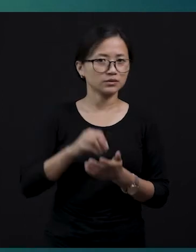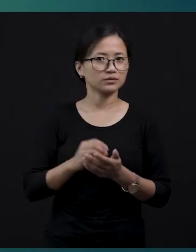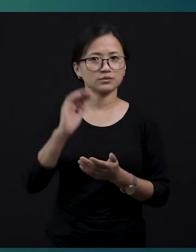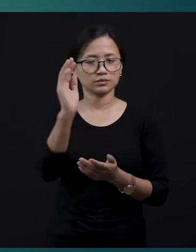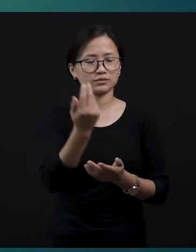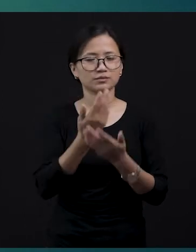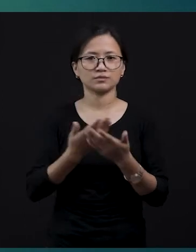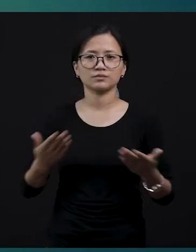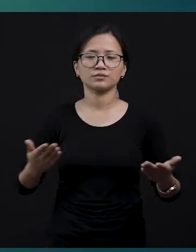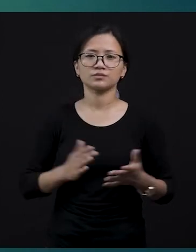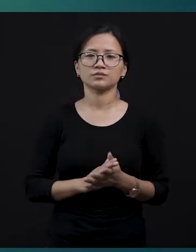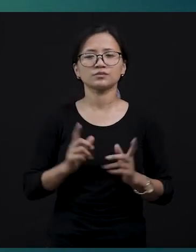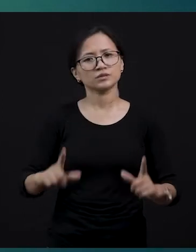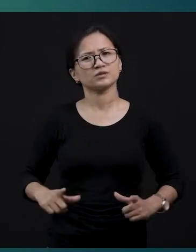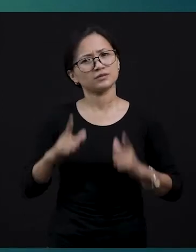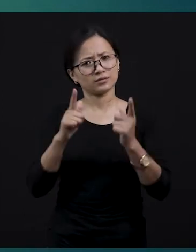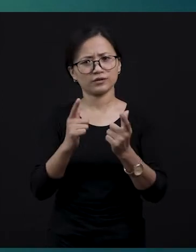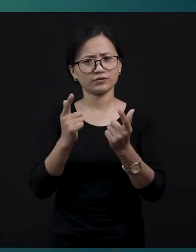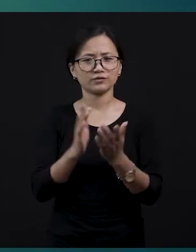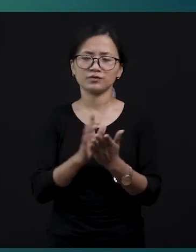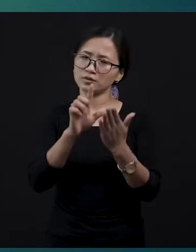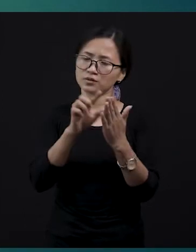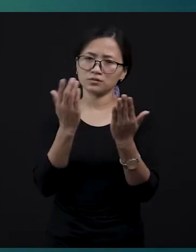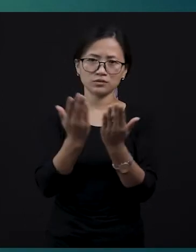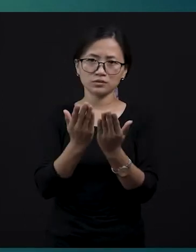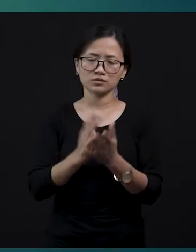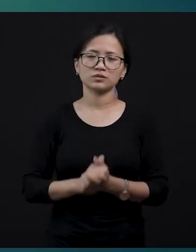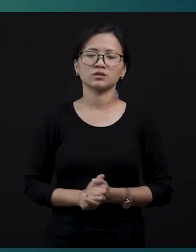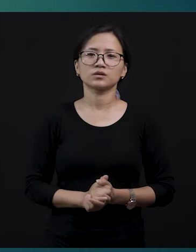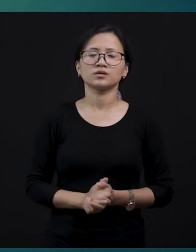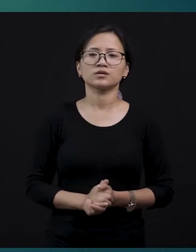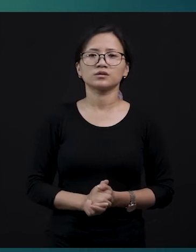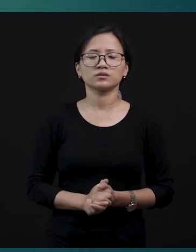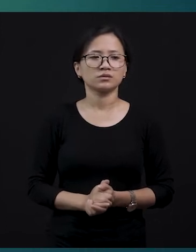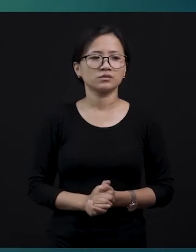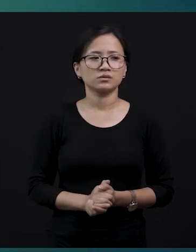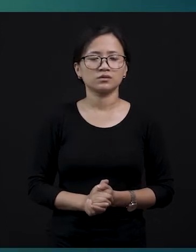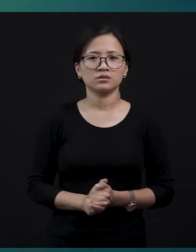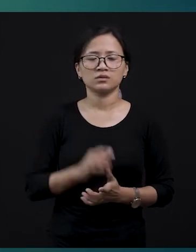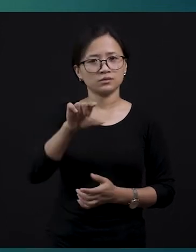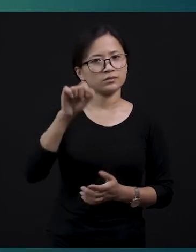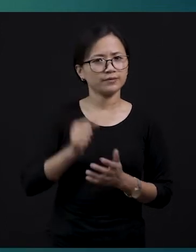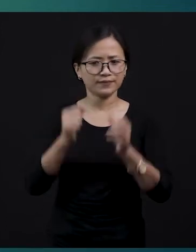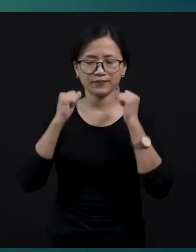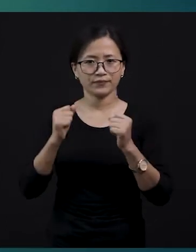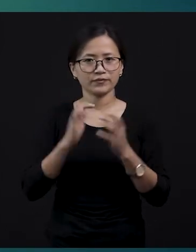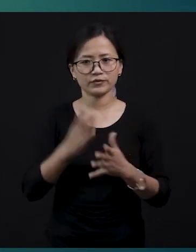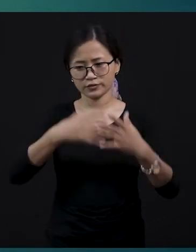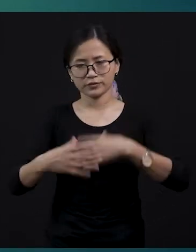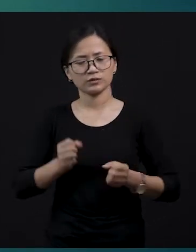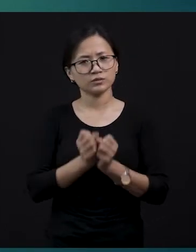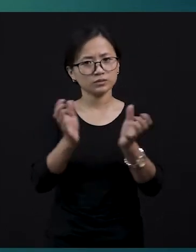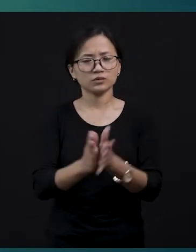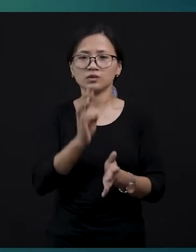something, okay? Some life lessons from the creatures that live in the desert, because they find it difficult to survive